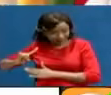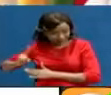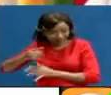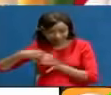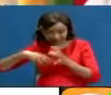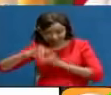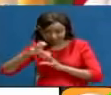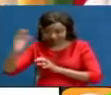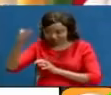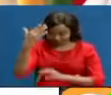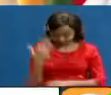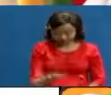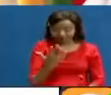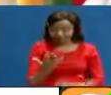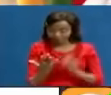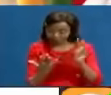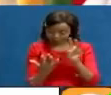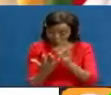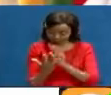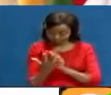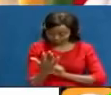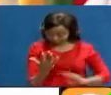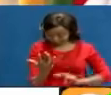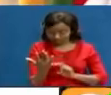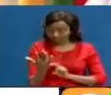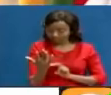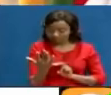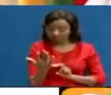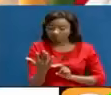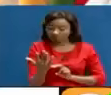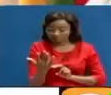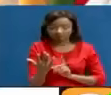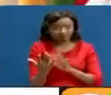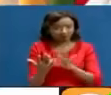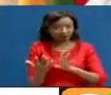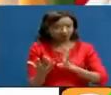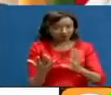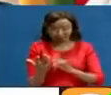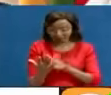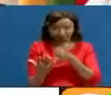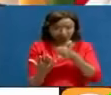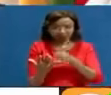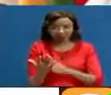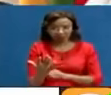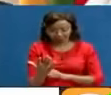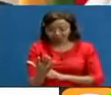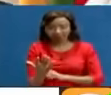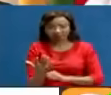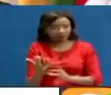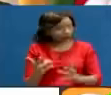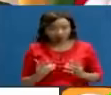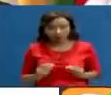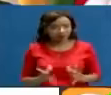The first draft was brought to us. And everybody said, fine. If this is the document, we